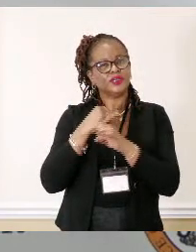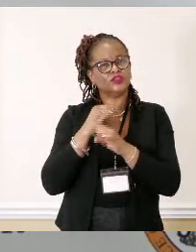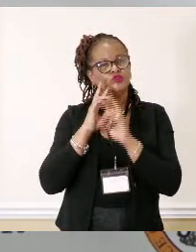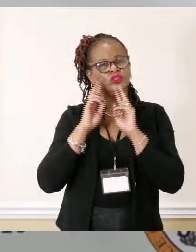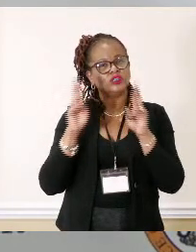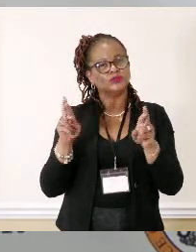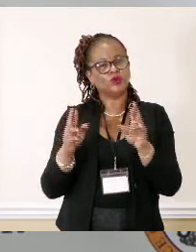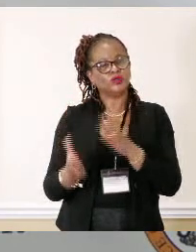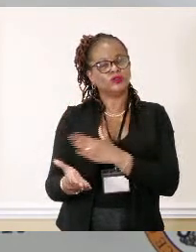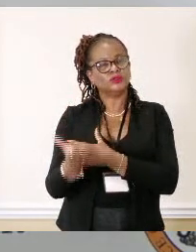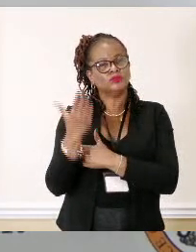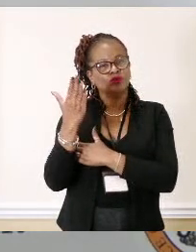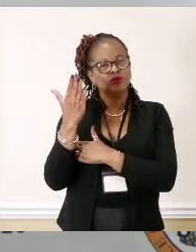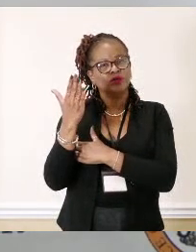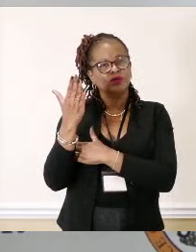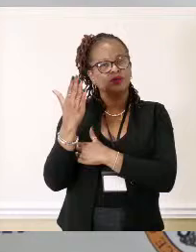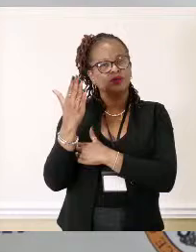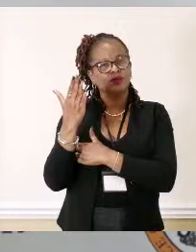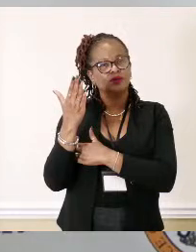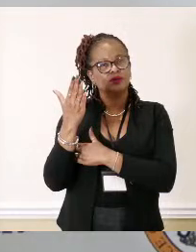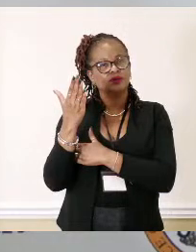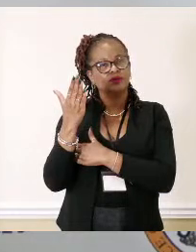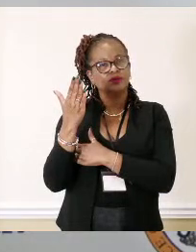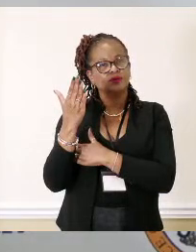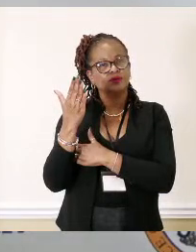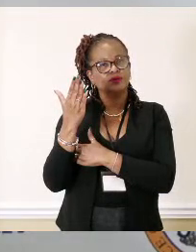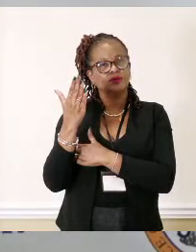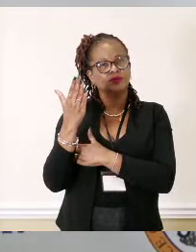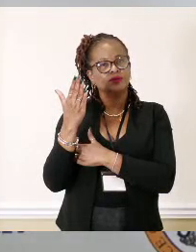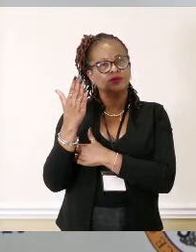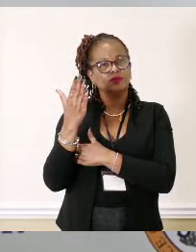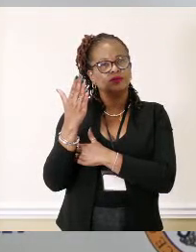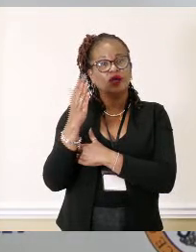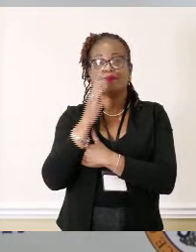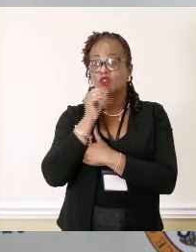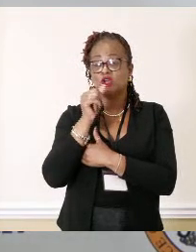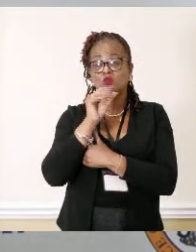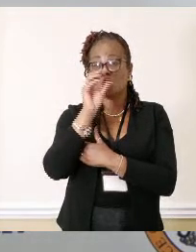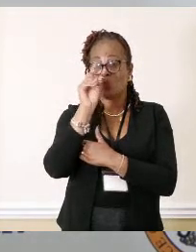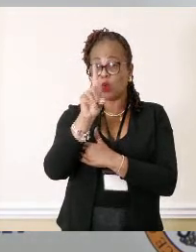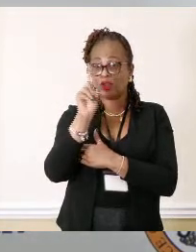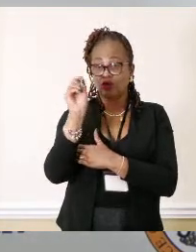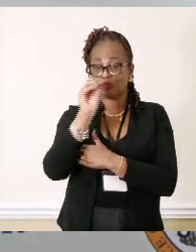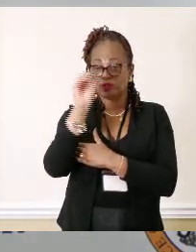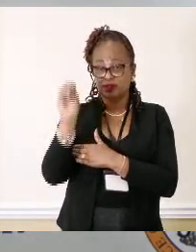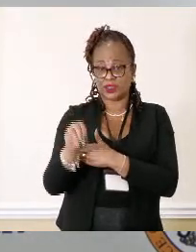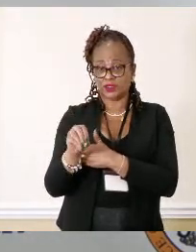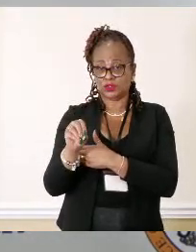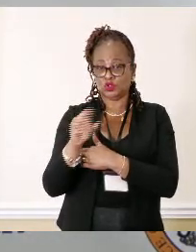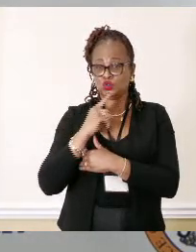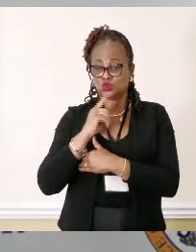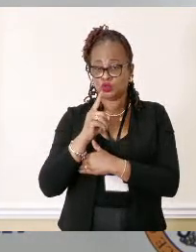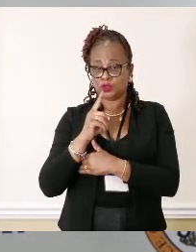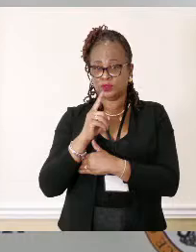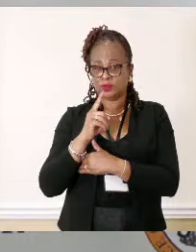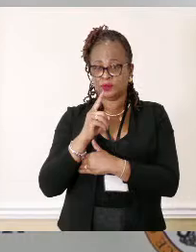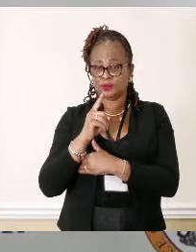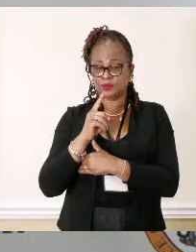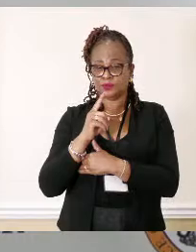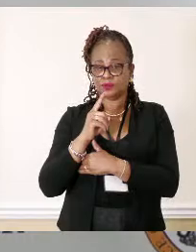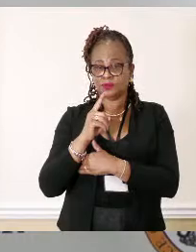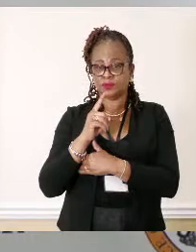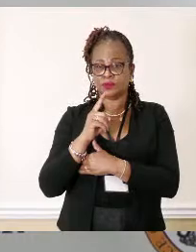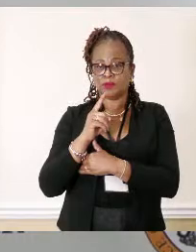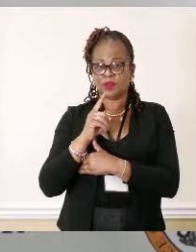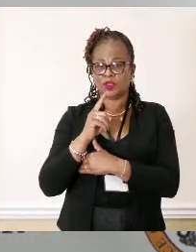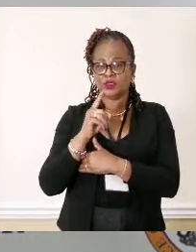this morning, which must admit, I'm not 100% sure of the context, whether it was statewide or nationwide, about